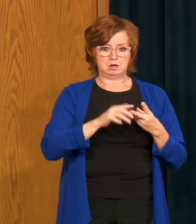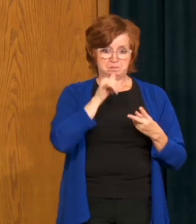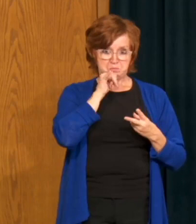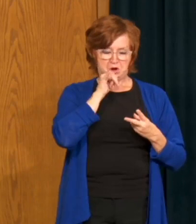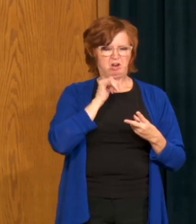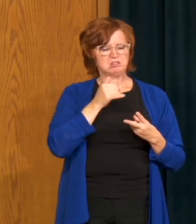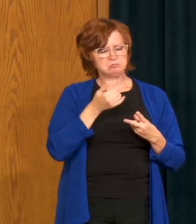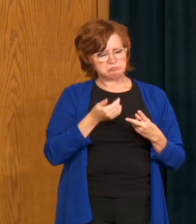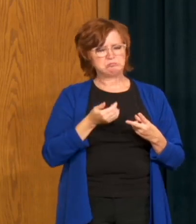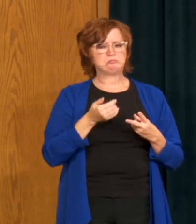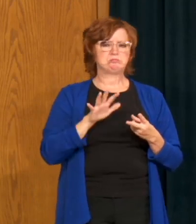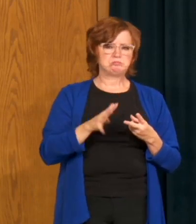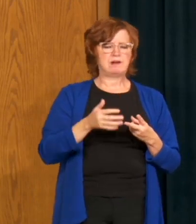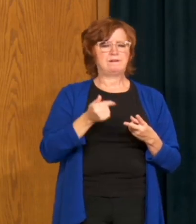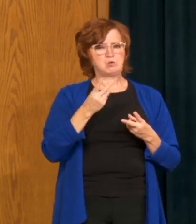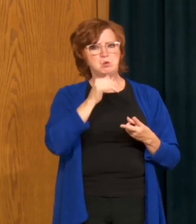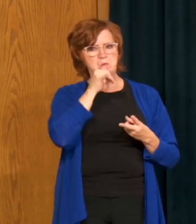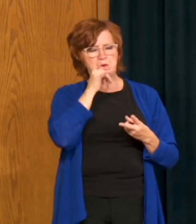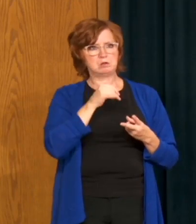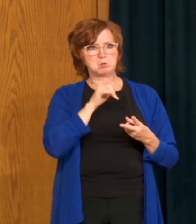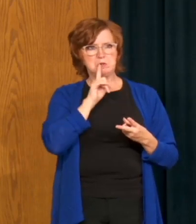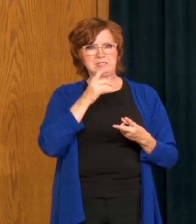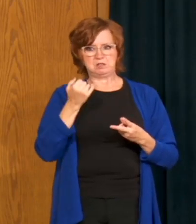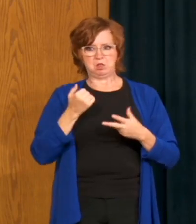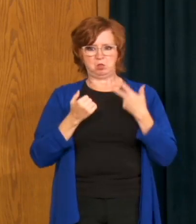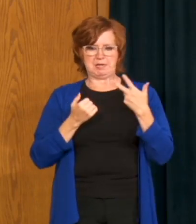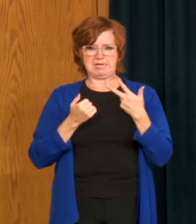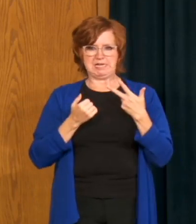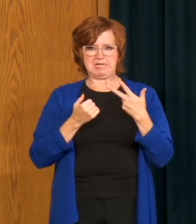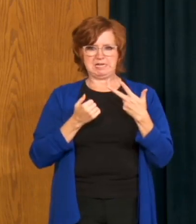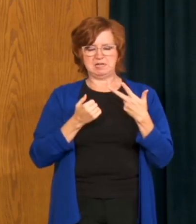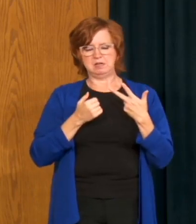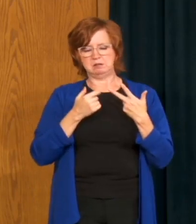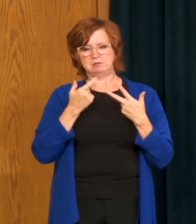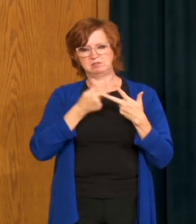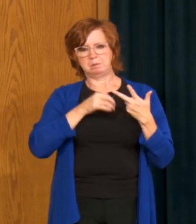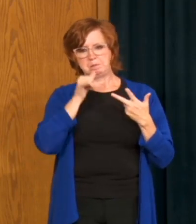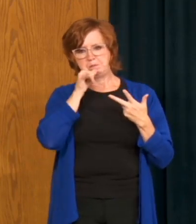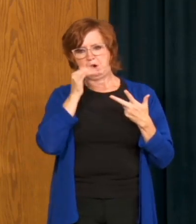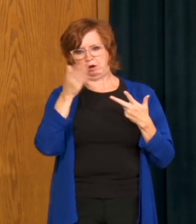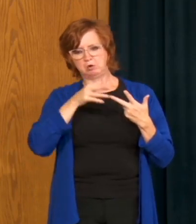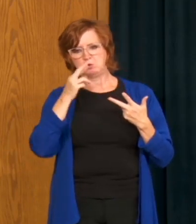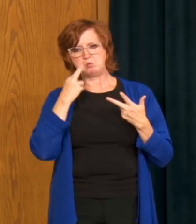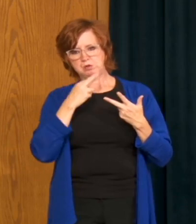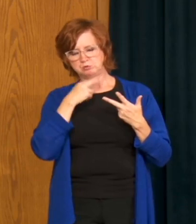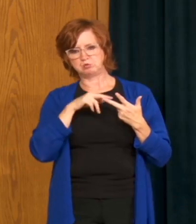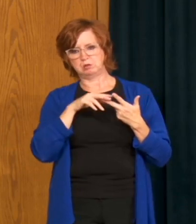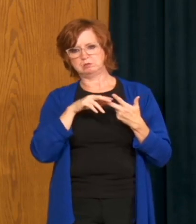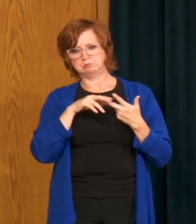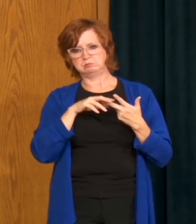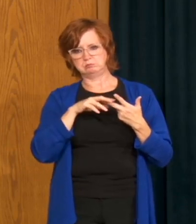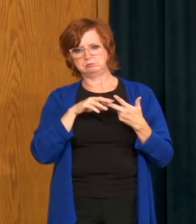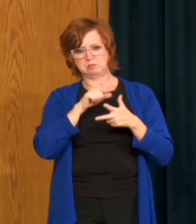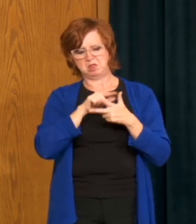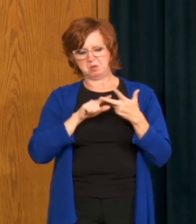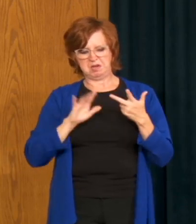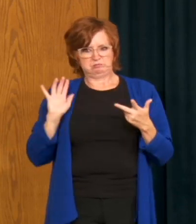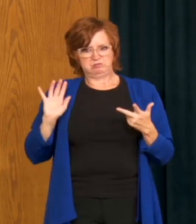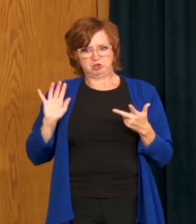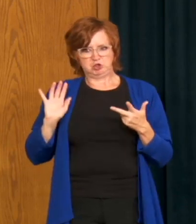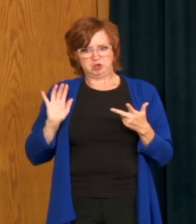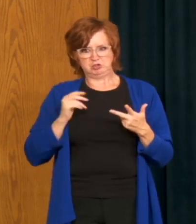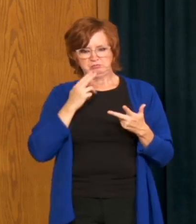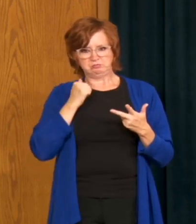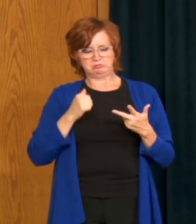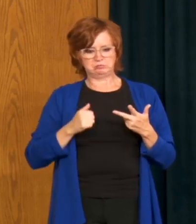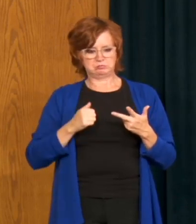couple of transmissions in those settings, 3 actually in a bar/restaurant setting where, there were 2 transmissions in one setting, just 1 in another.